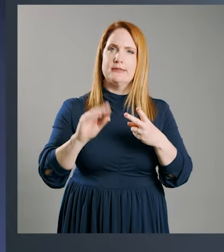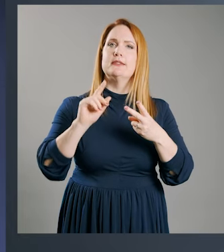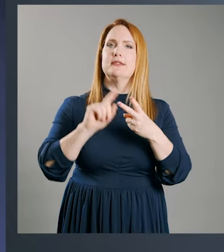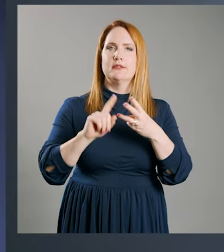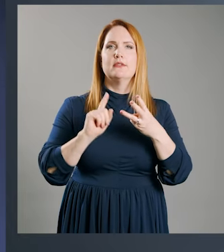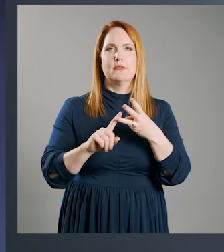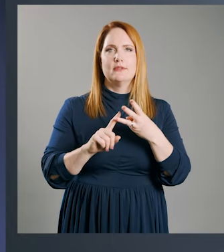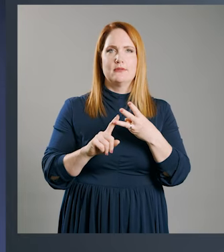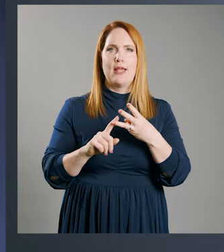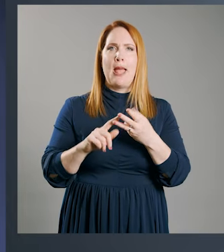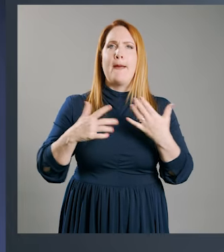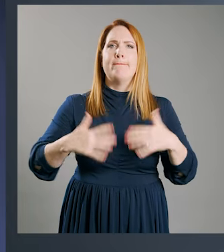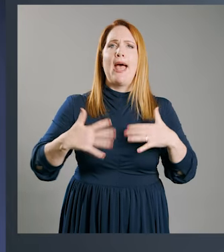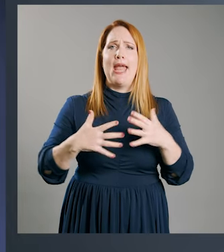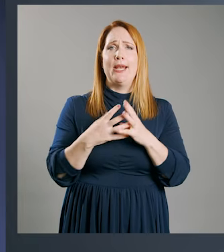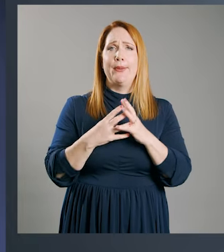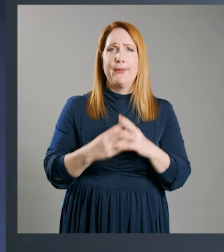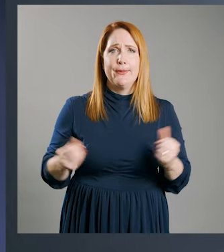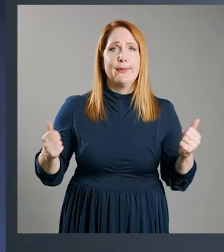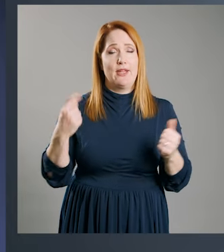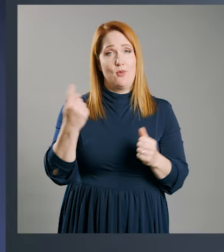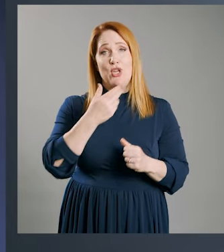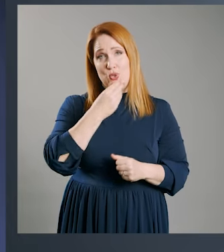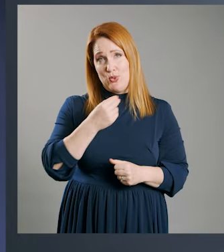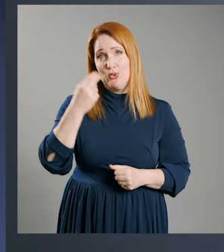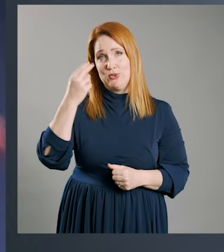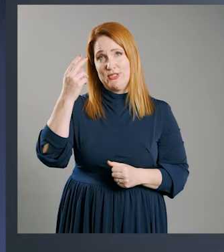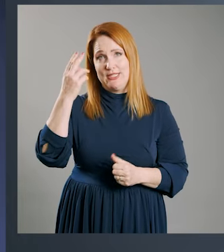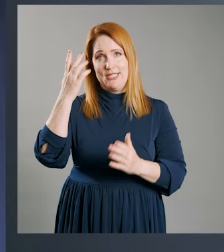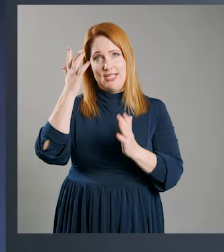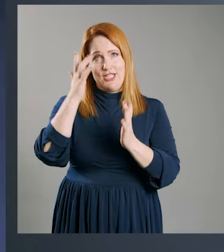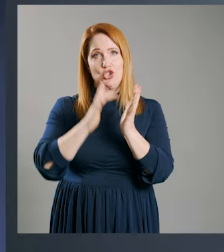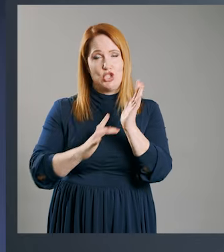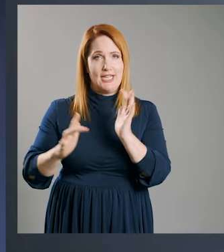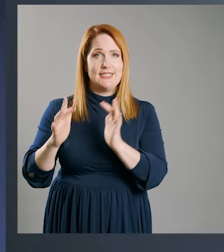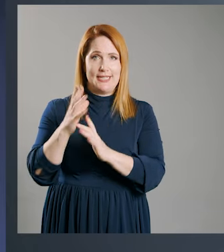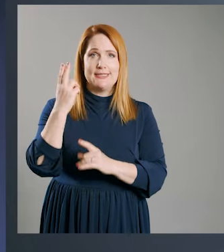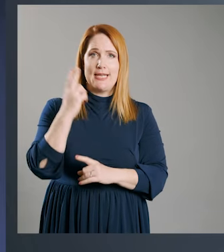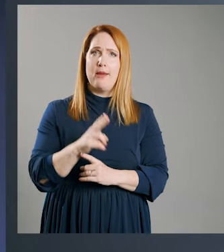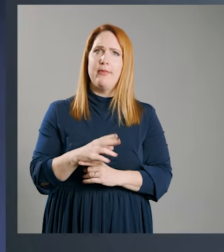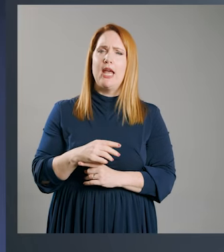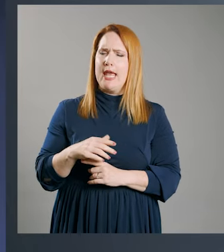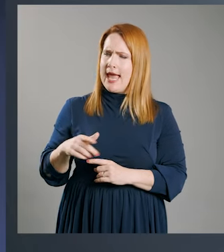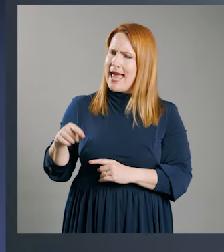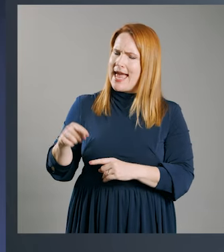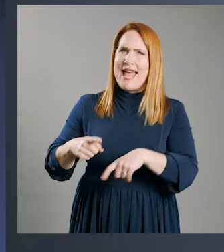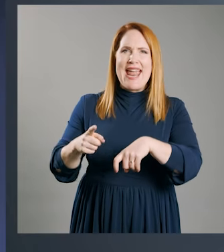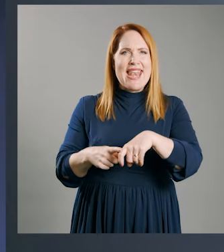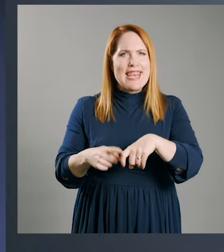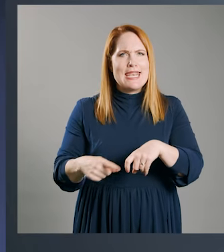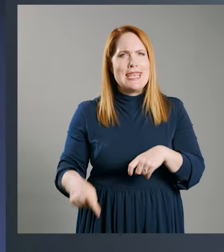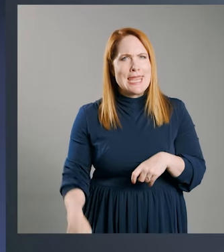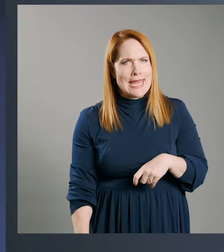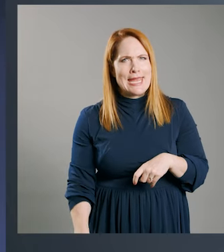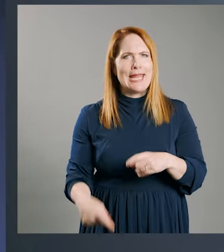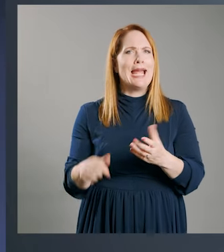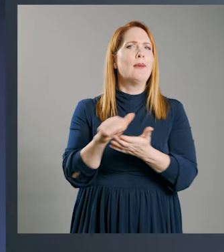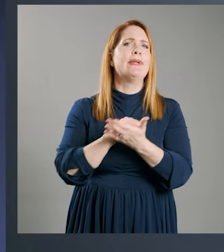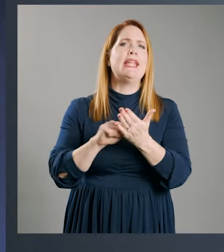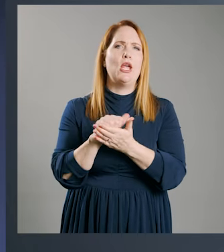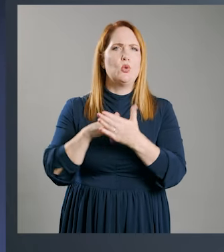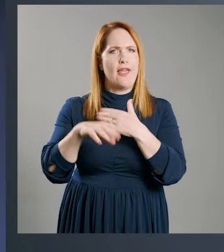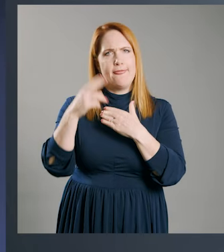be gone. And we do that as followers of Jesus and we use Jesus' name. Knee be healed in the name of Jesus. We speak to the